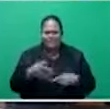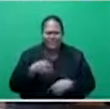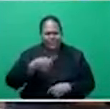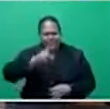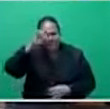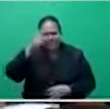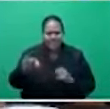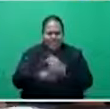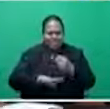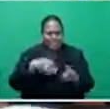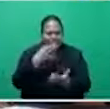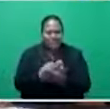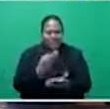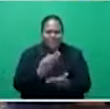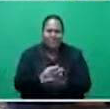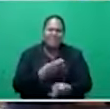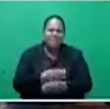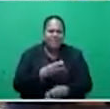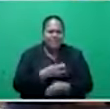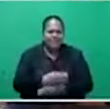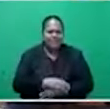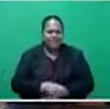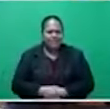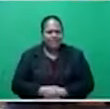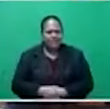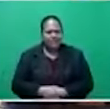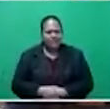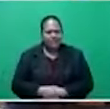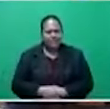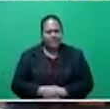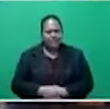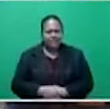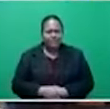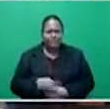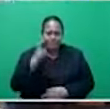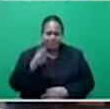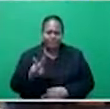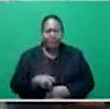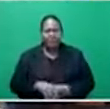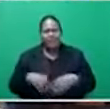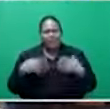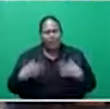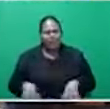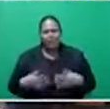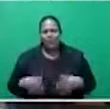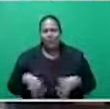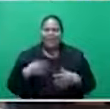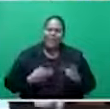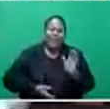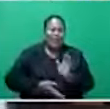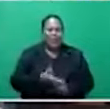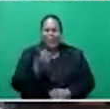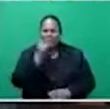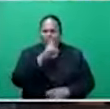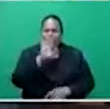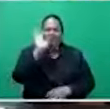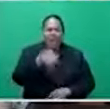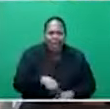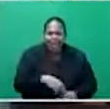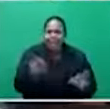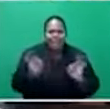finance, basic maths, sir. Mr. Speaker, so again, you see, this is the whole conjecture, you know, going to the public. You won't get $85 a